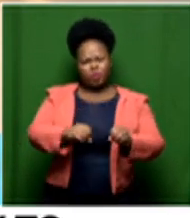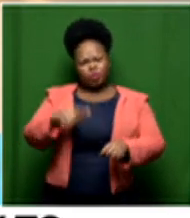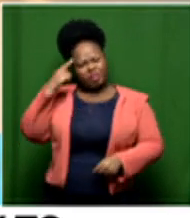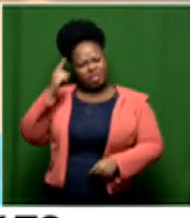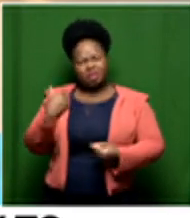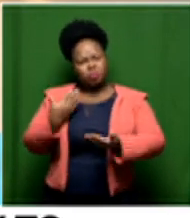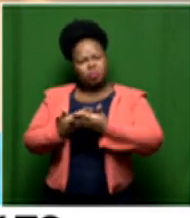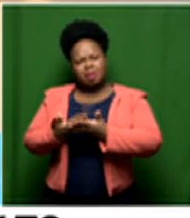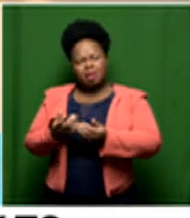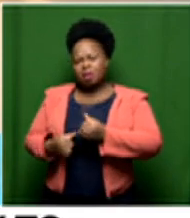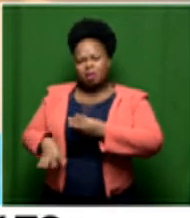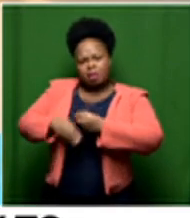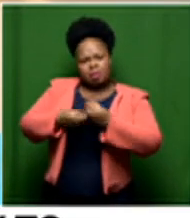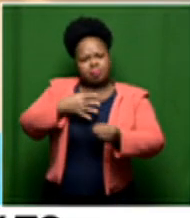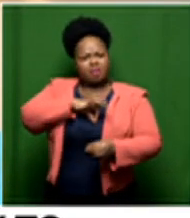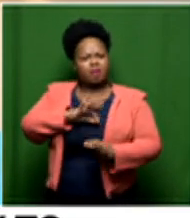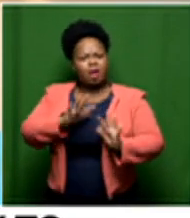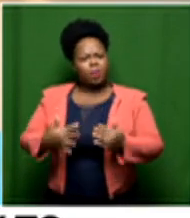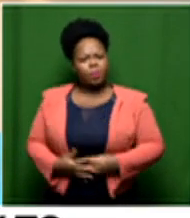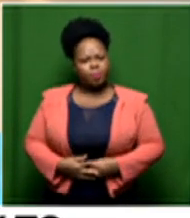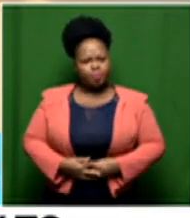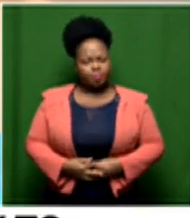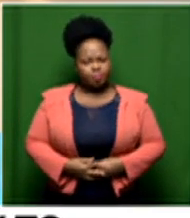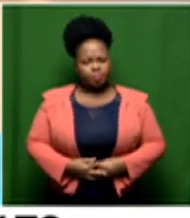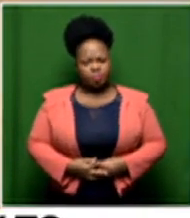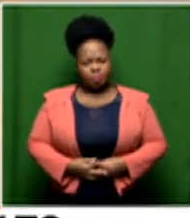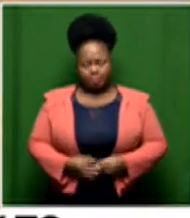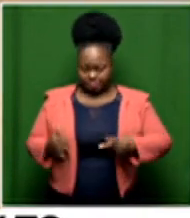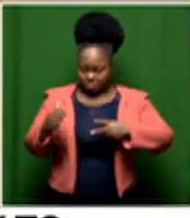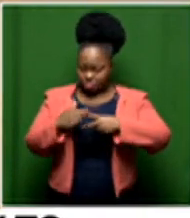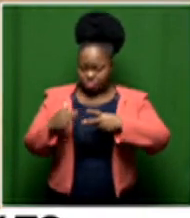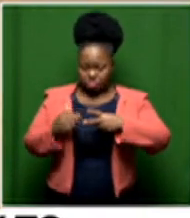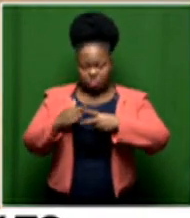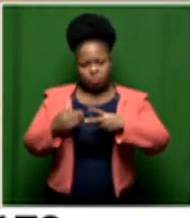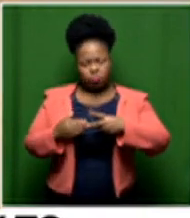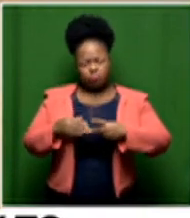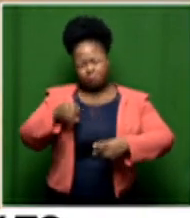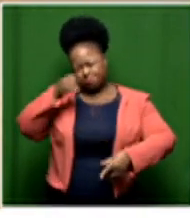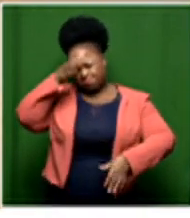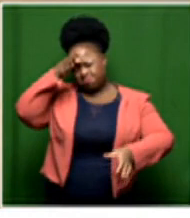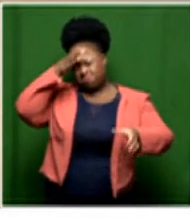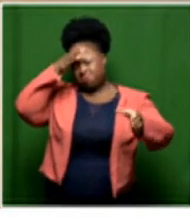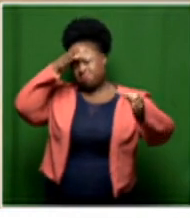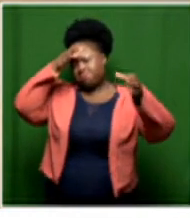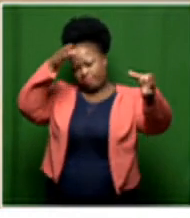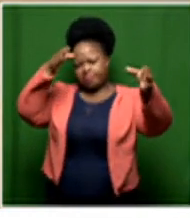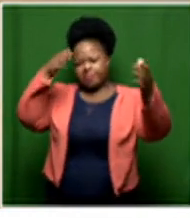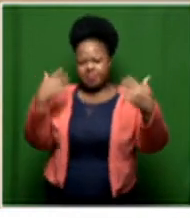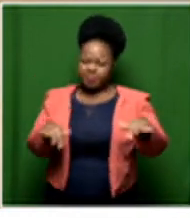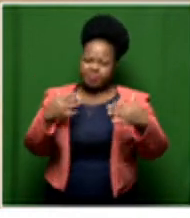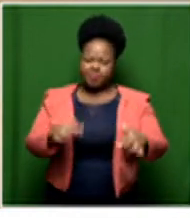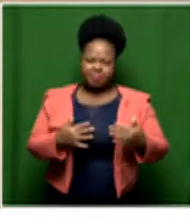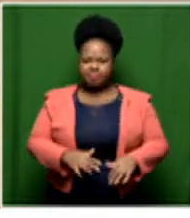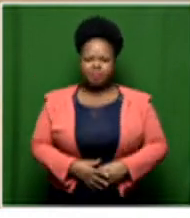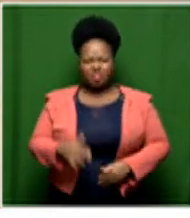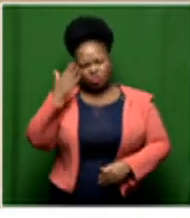made if they were part of this? Well, they have deep expertise and knowledge in this